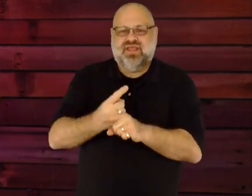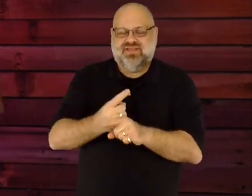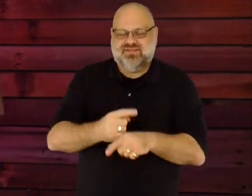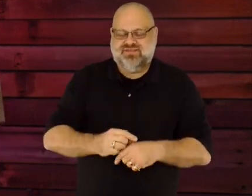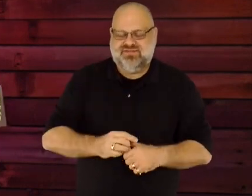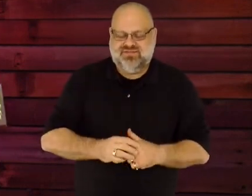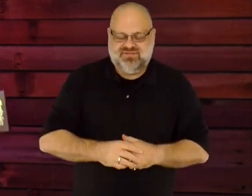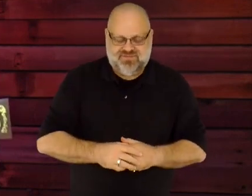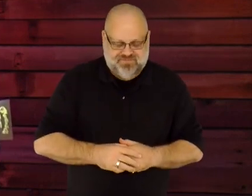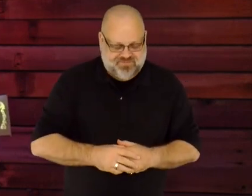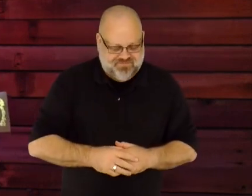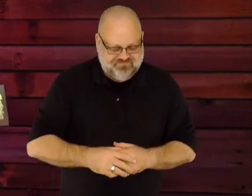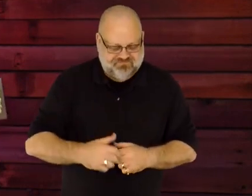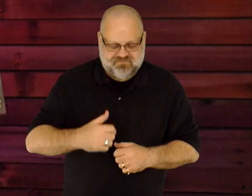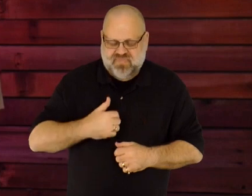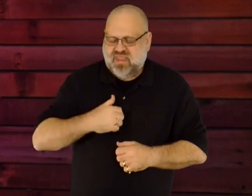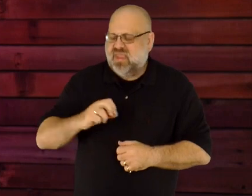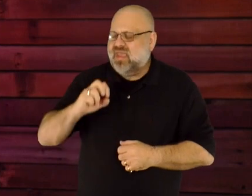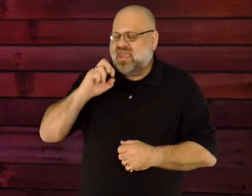righteousness.